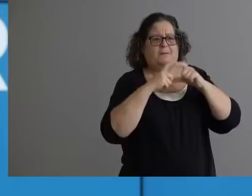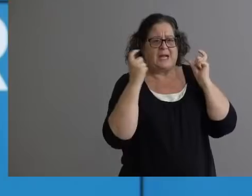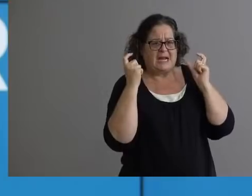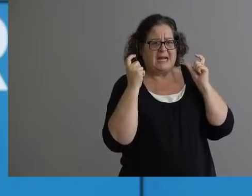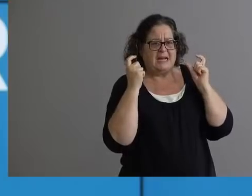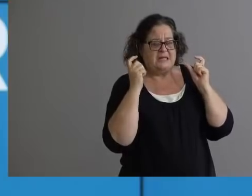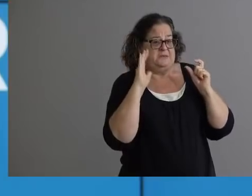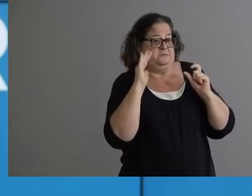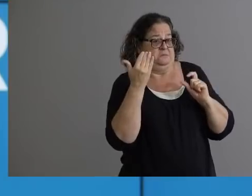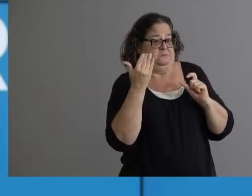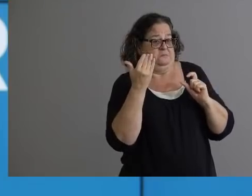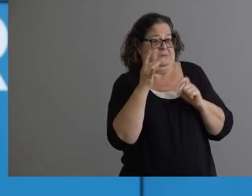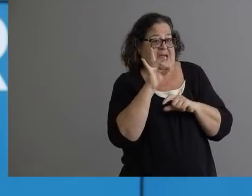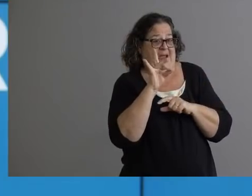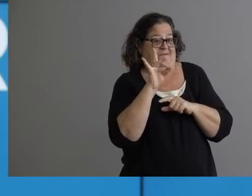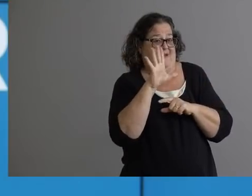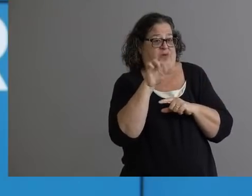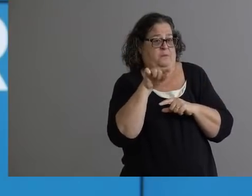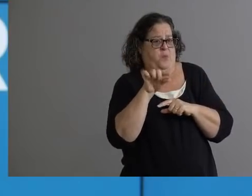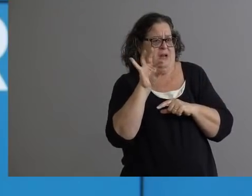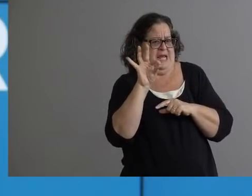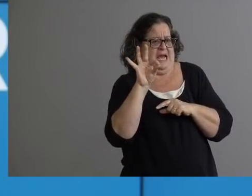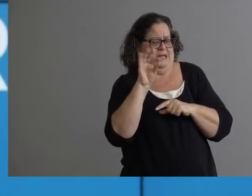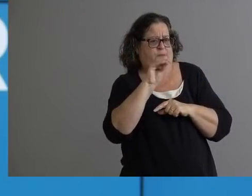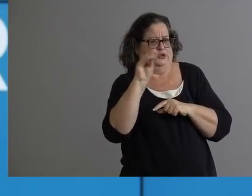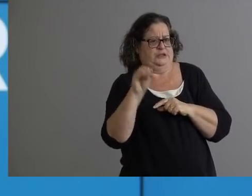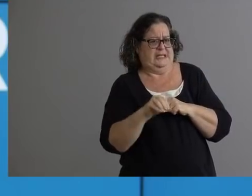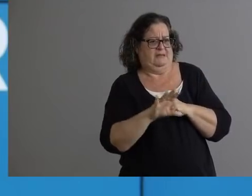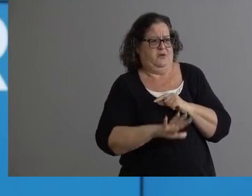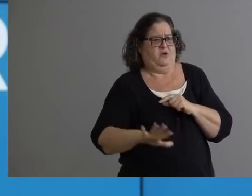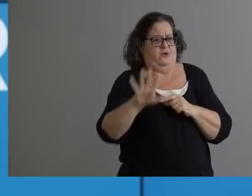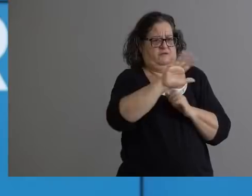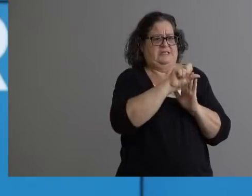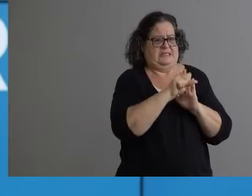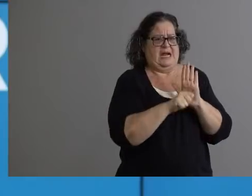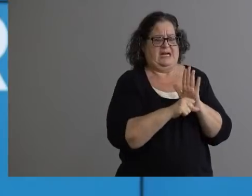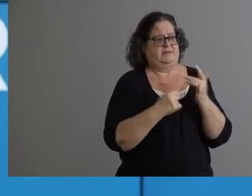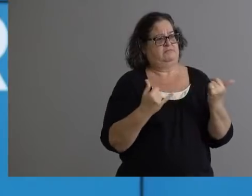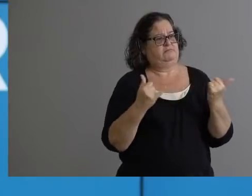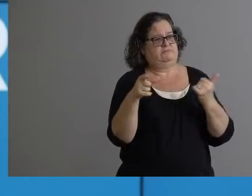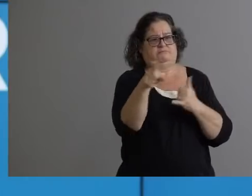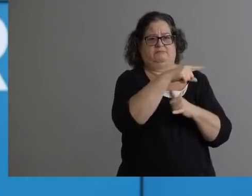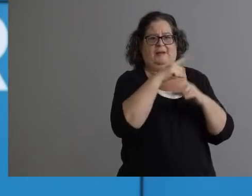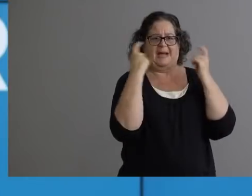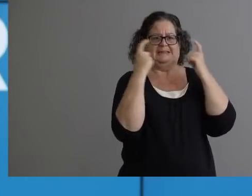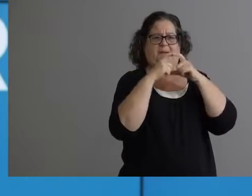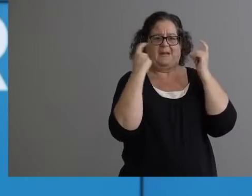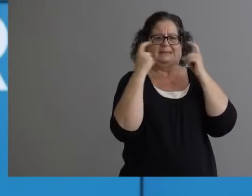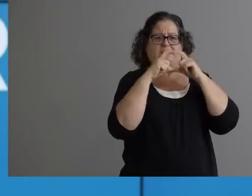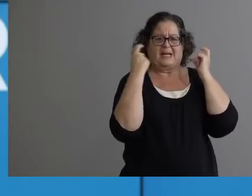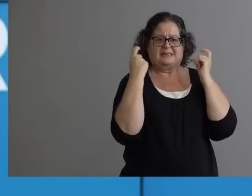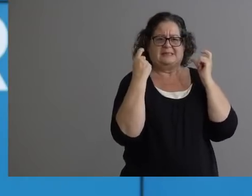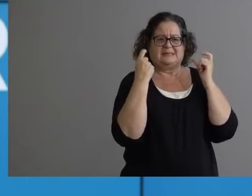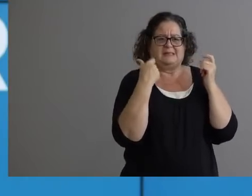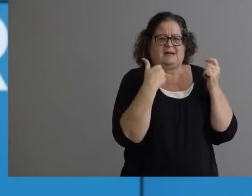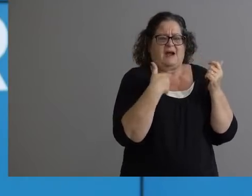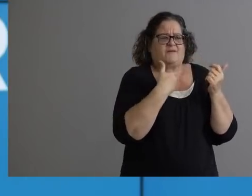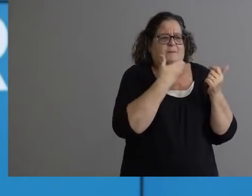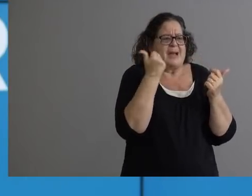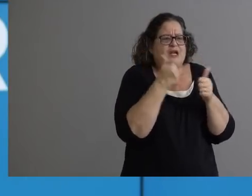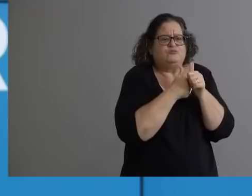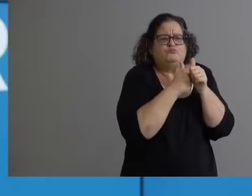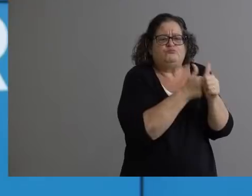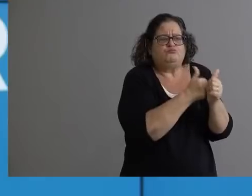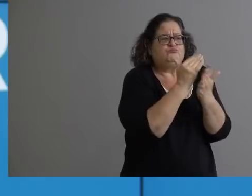85.9% of the state has that. You have better compliance when you have local buy-in, and any mandate